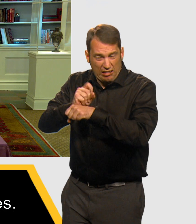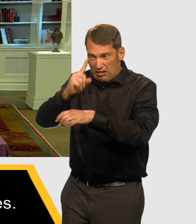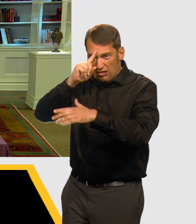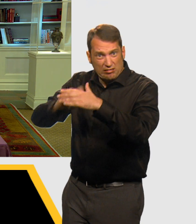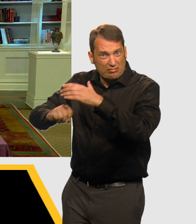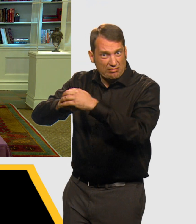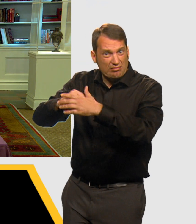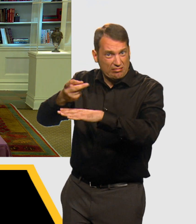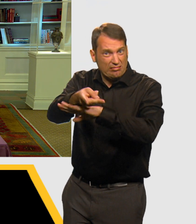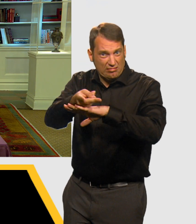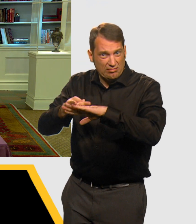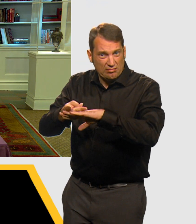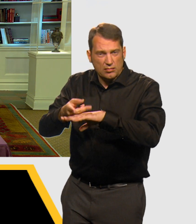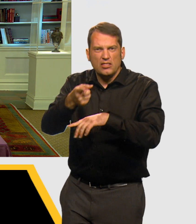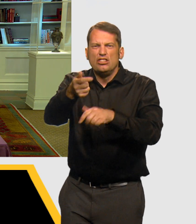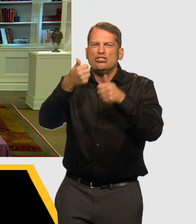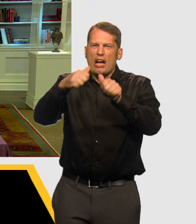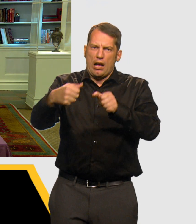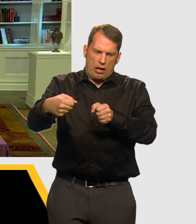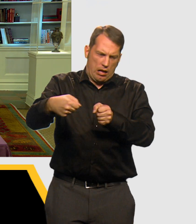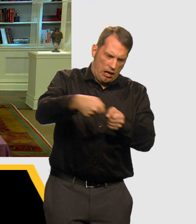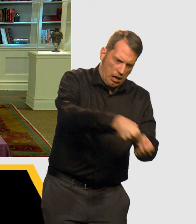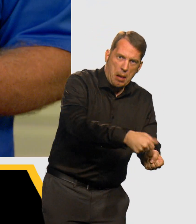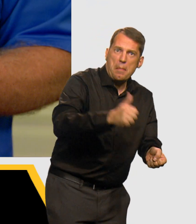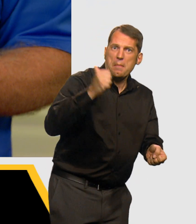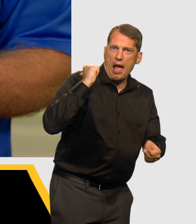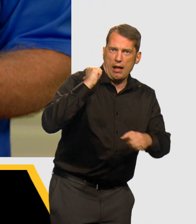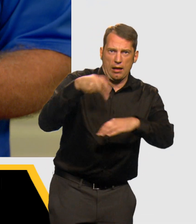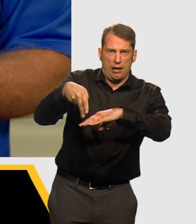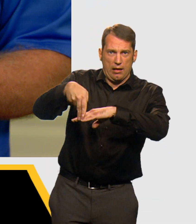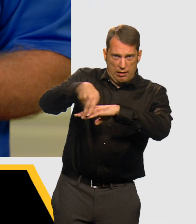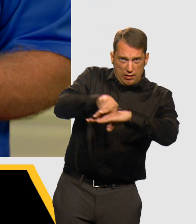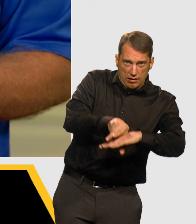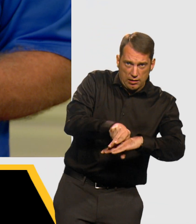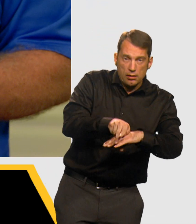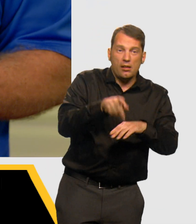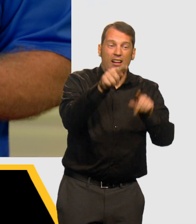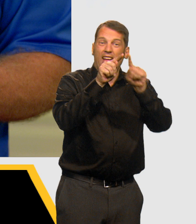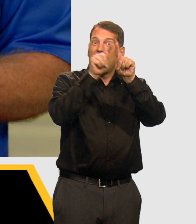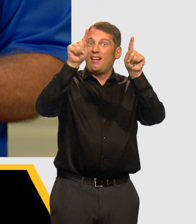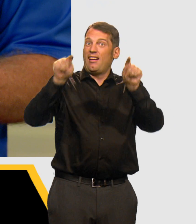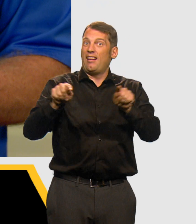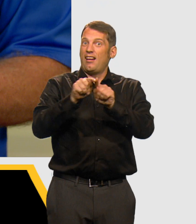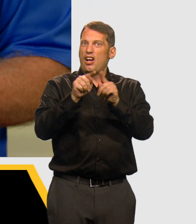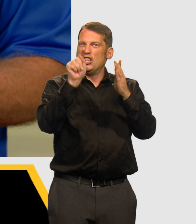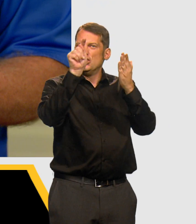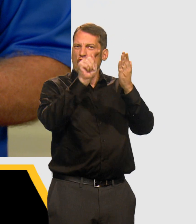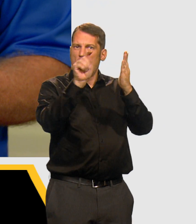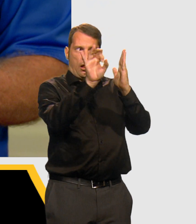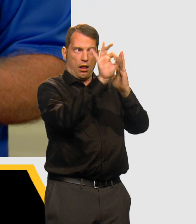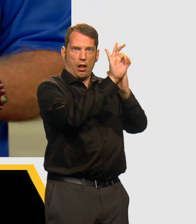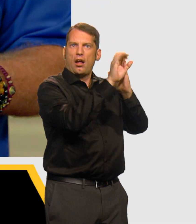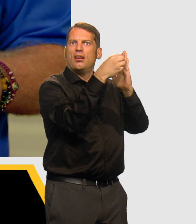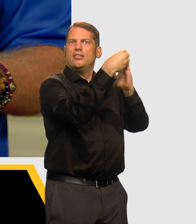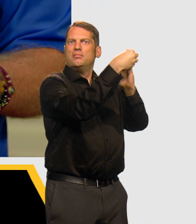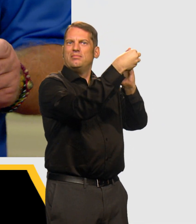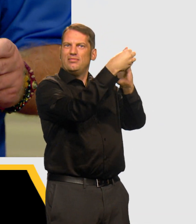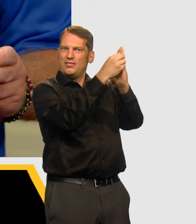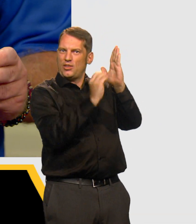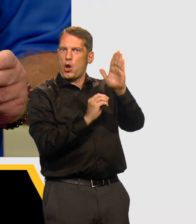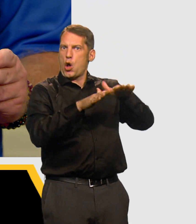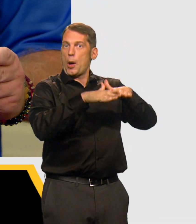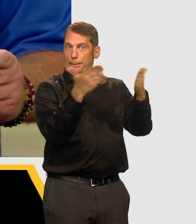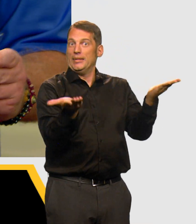overdose. Try to place the person on their back. Peel back the tab with the circle to open the Narcan.